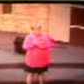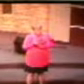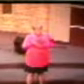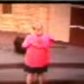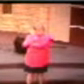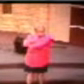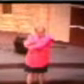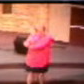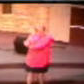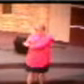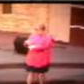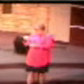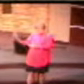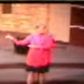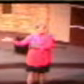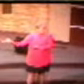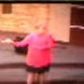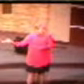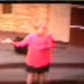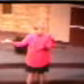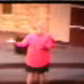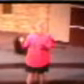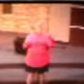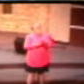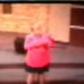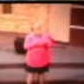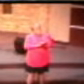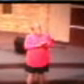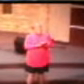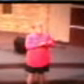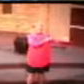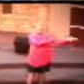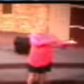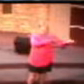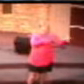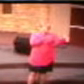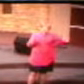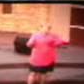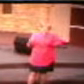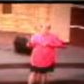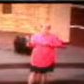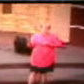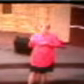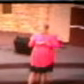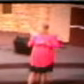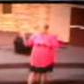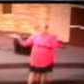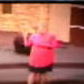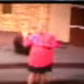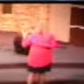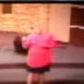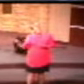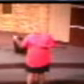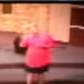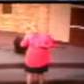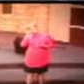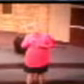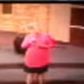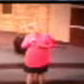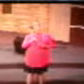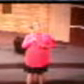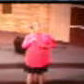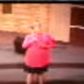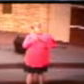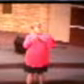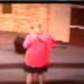in his bus. And he said, Billy said, every once in a while I'll pick up a breakfast burrito and carry it down to him. He said, you know what? I bet he'd appreciate it if you took